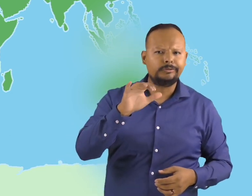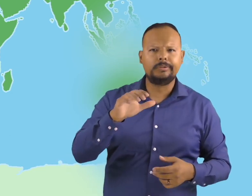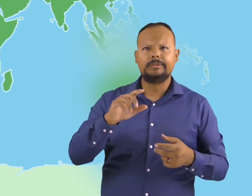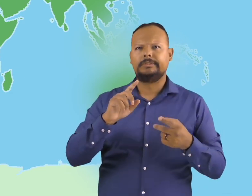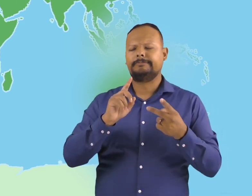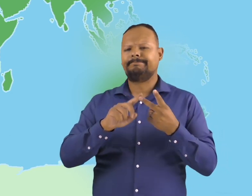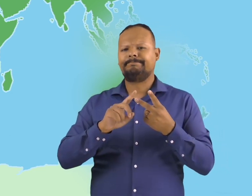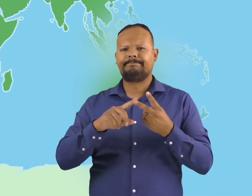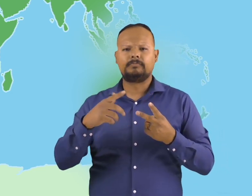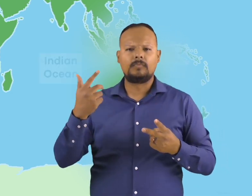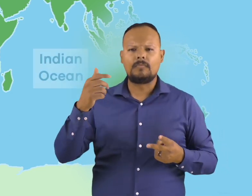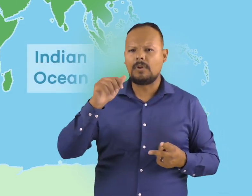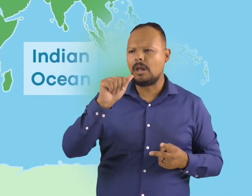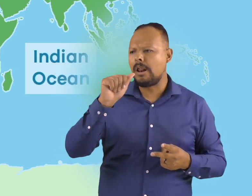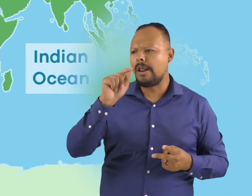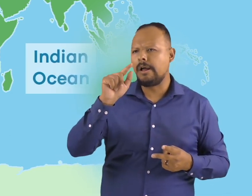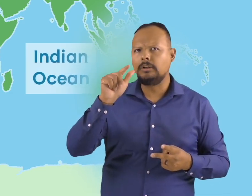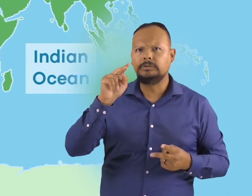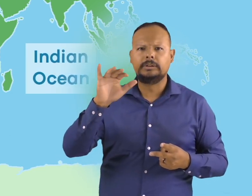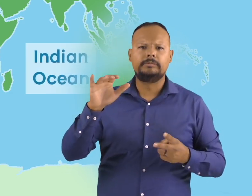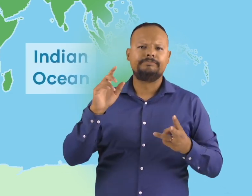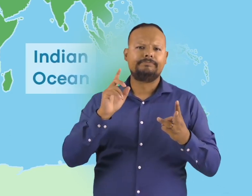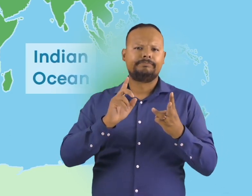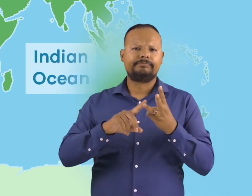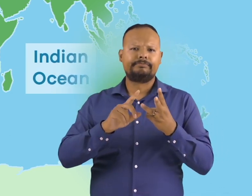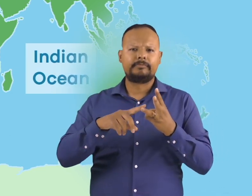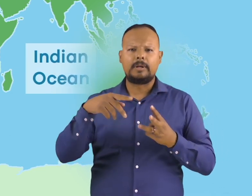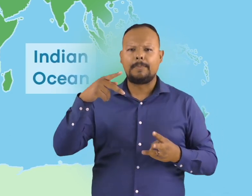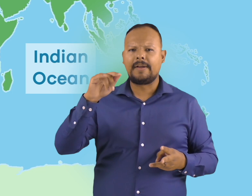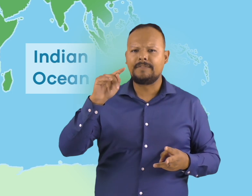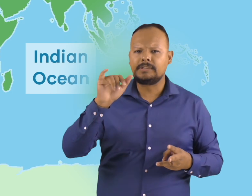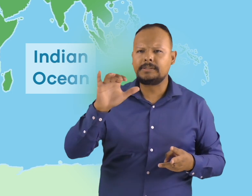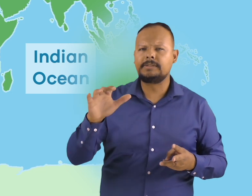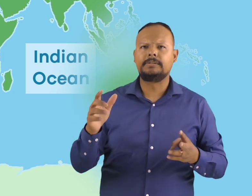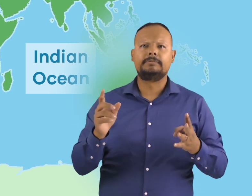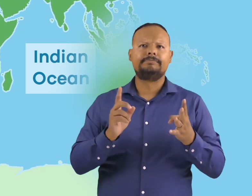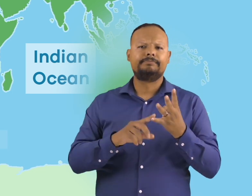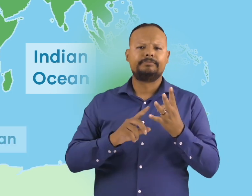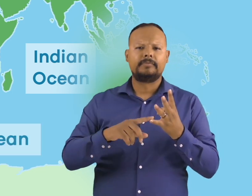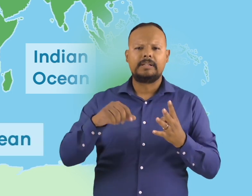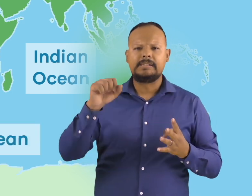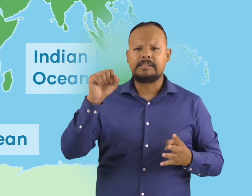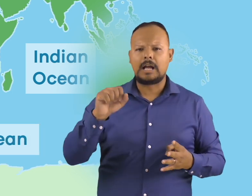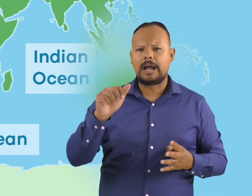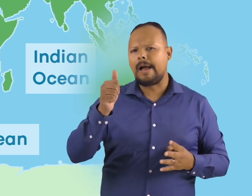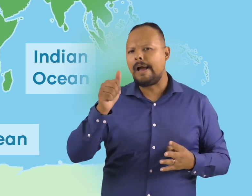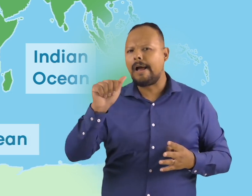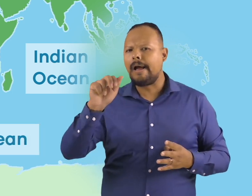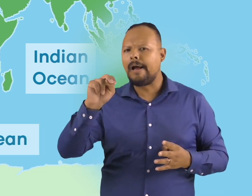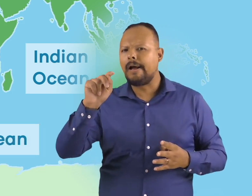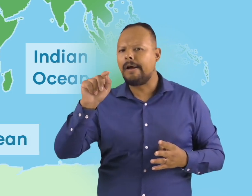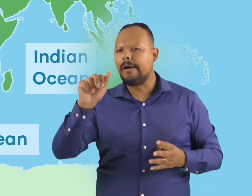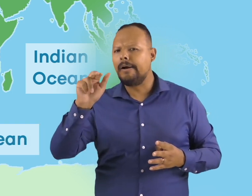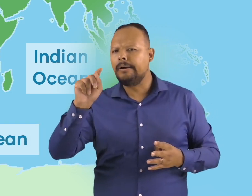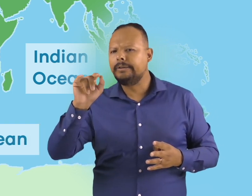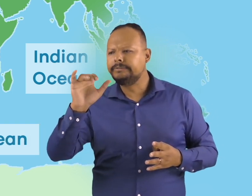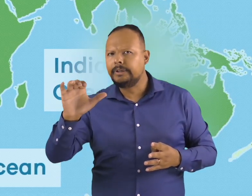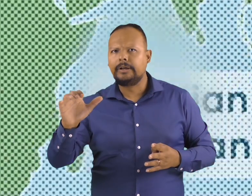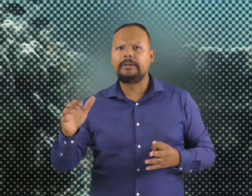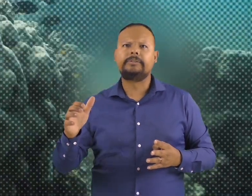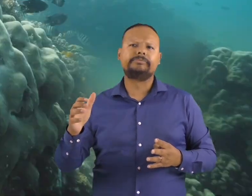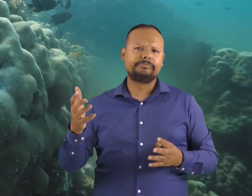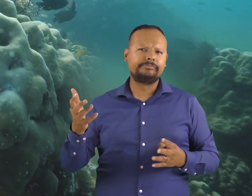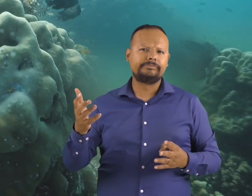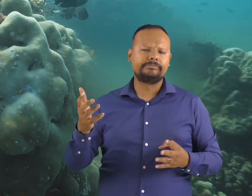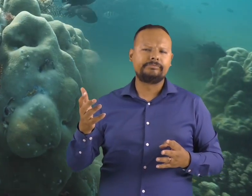Atlantic, Indian, Pacific, and Southern or Antarctic.